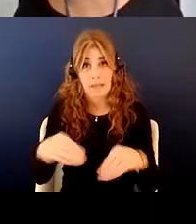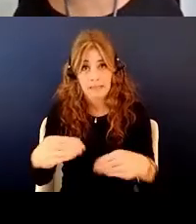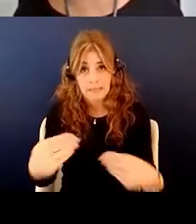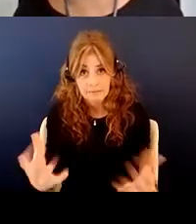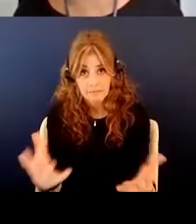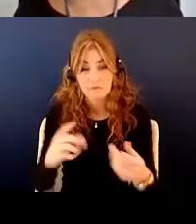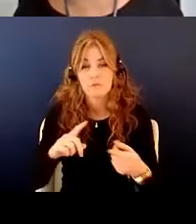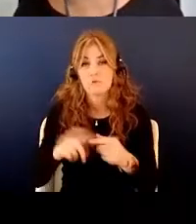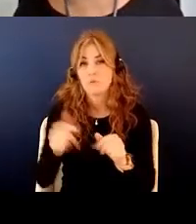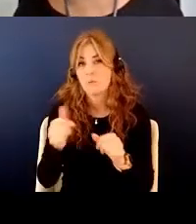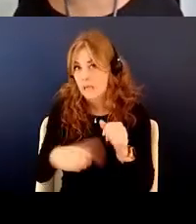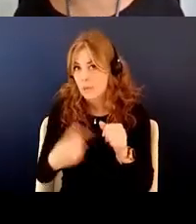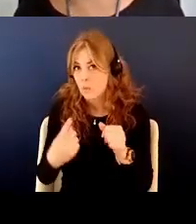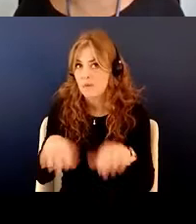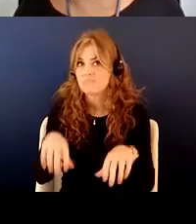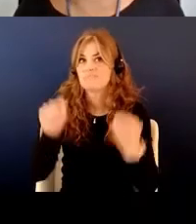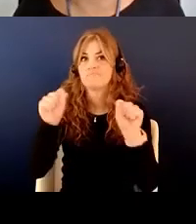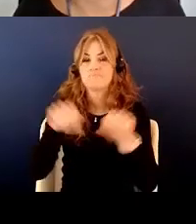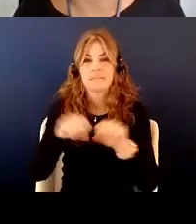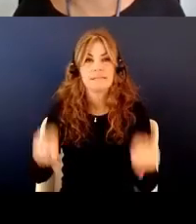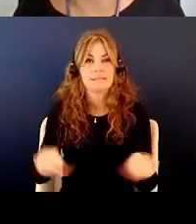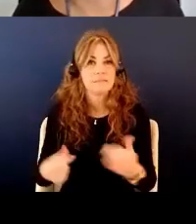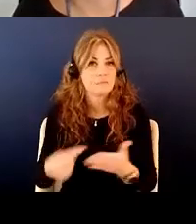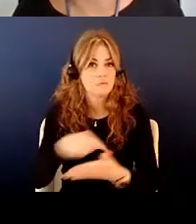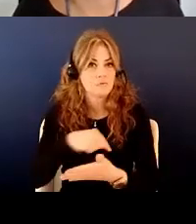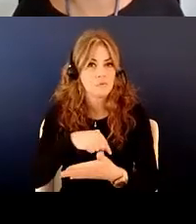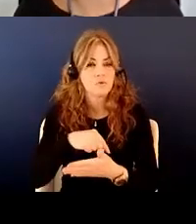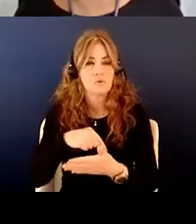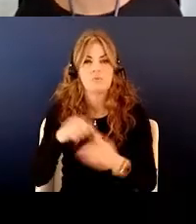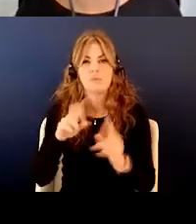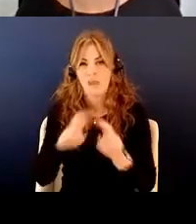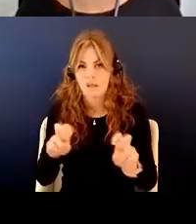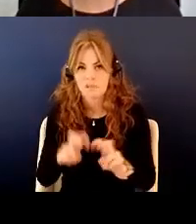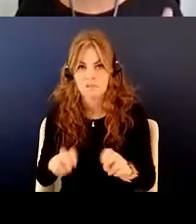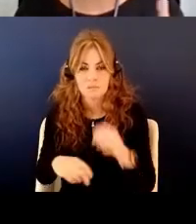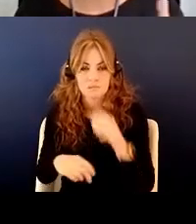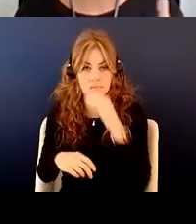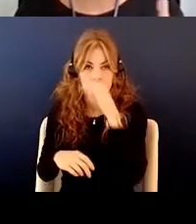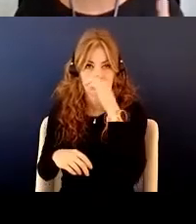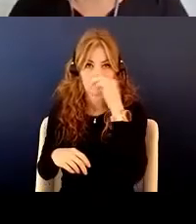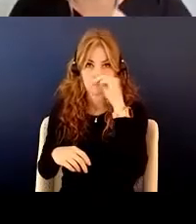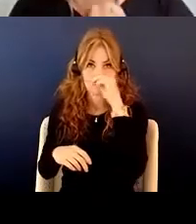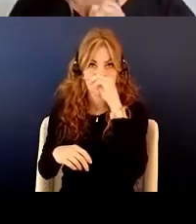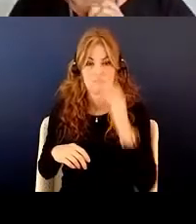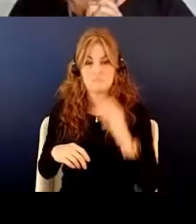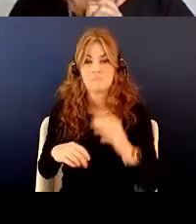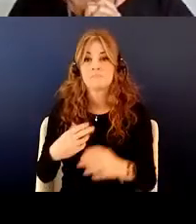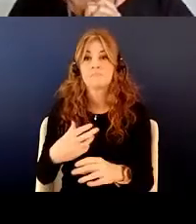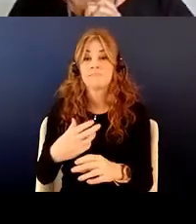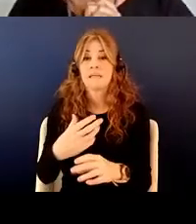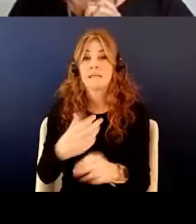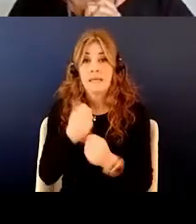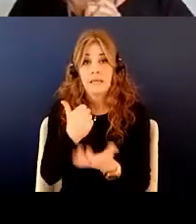doing a systematic review in or meta-analysis, is get help from a search specialist or